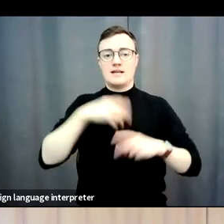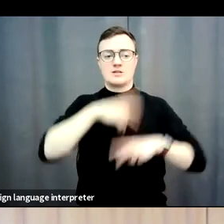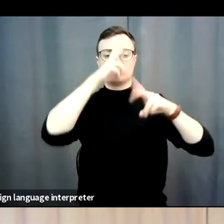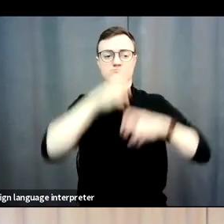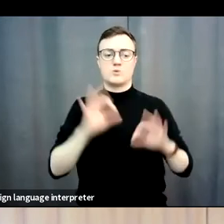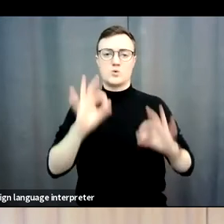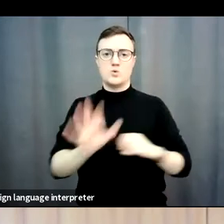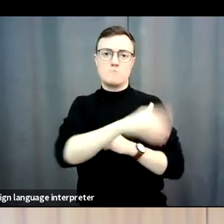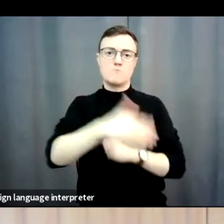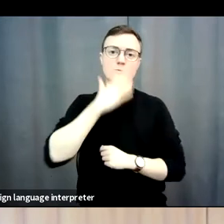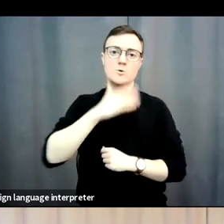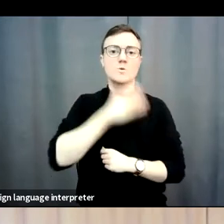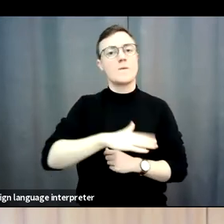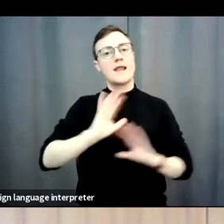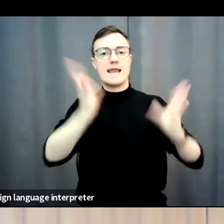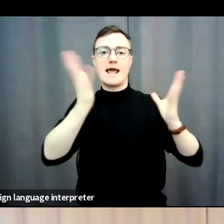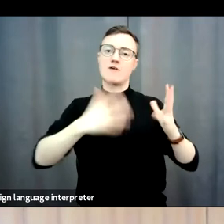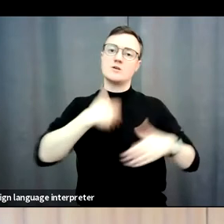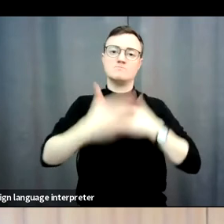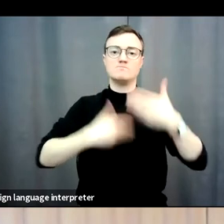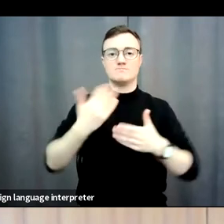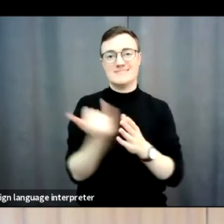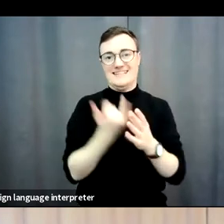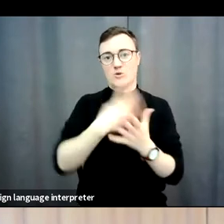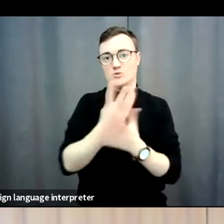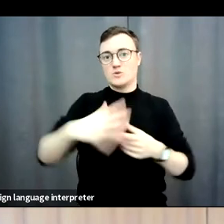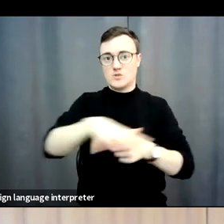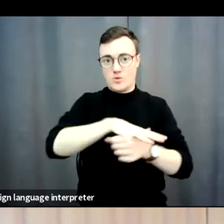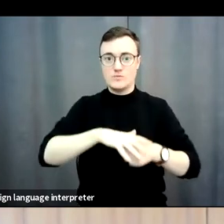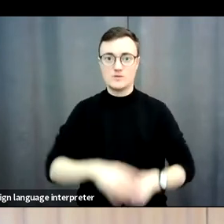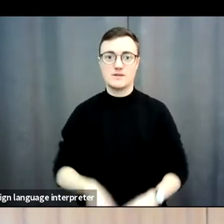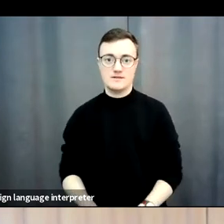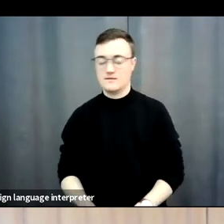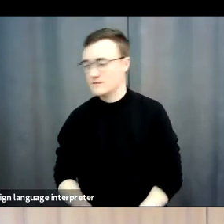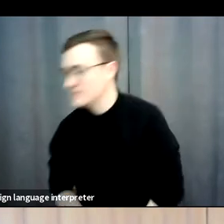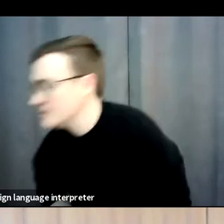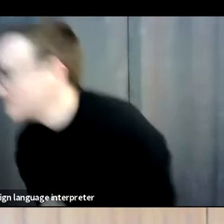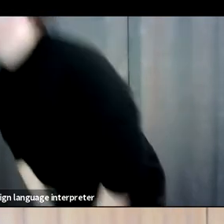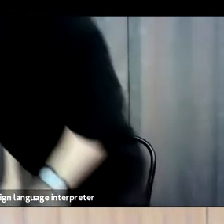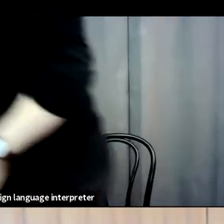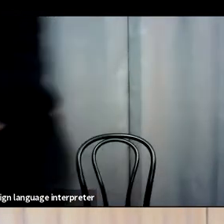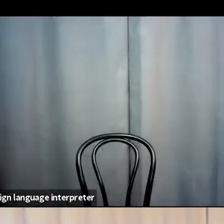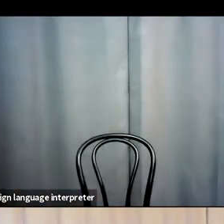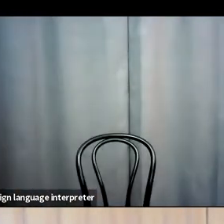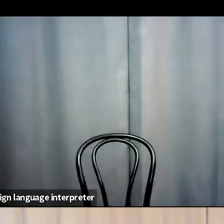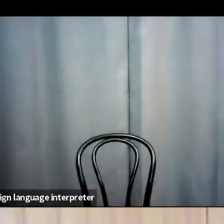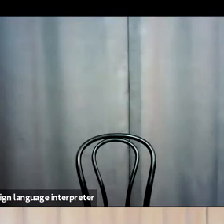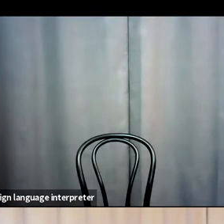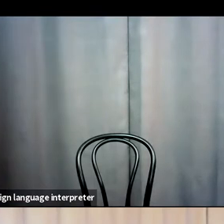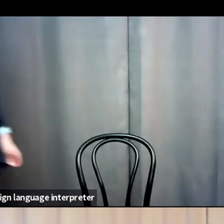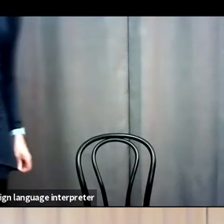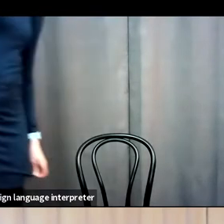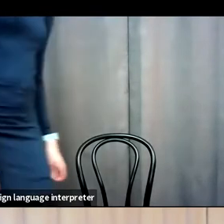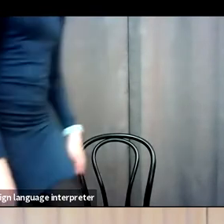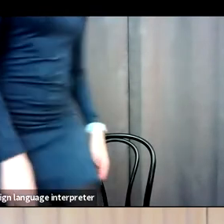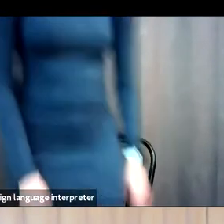children and youth in the Nordic region. Furthermore, it would be beneficial to operationalize common